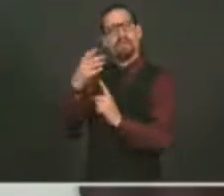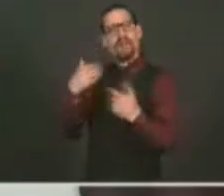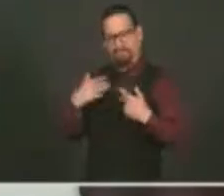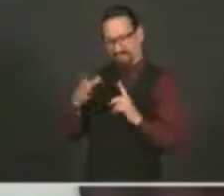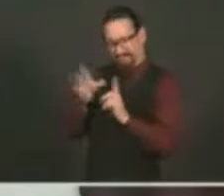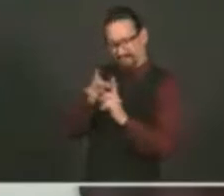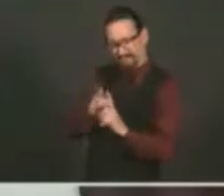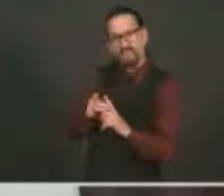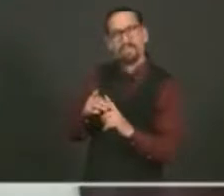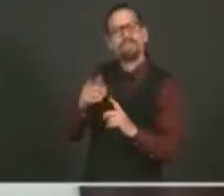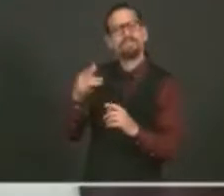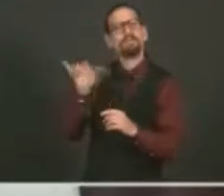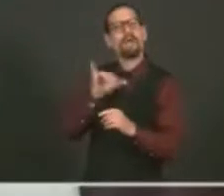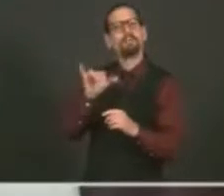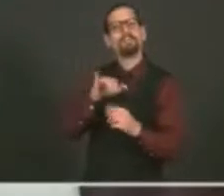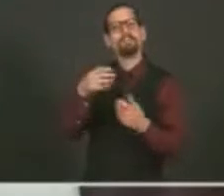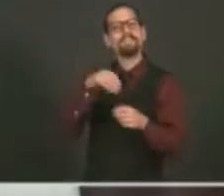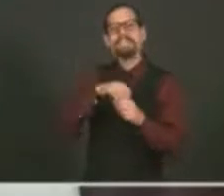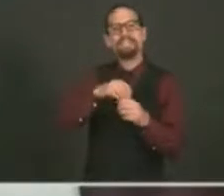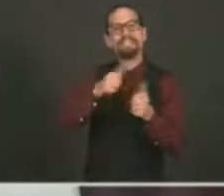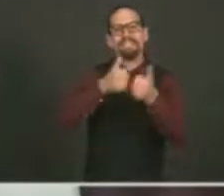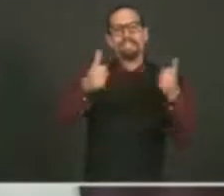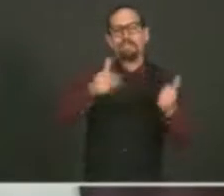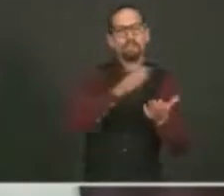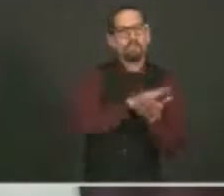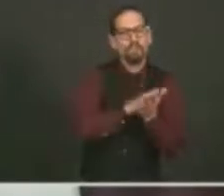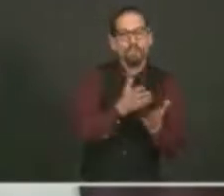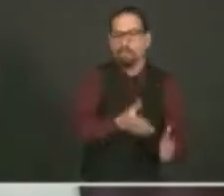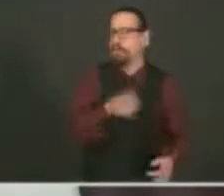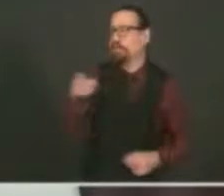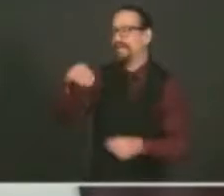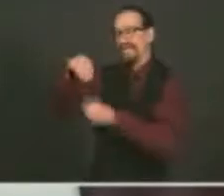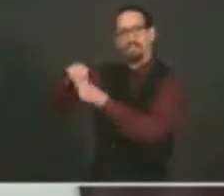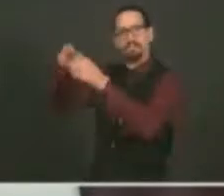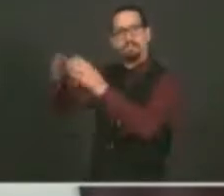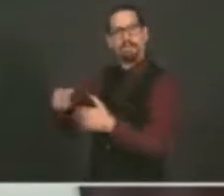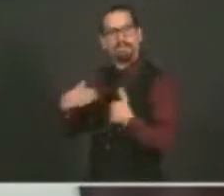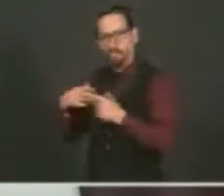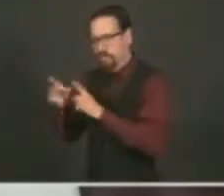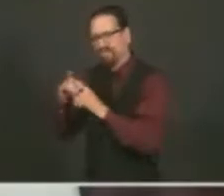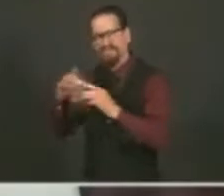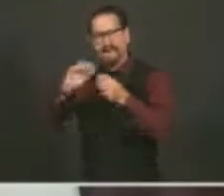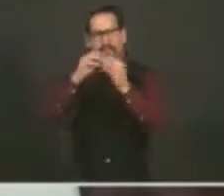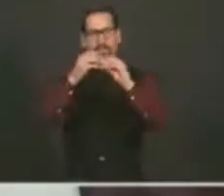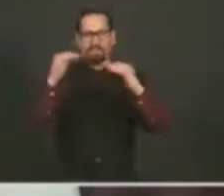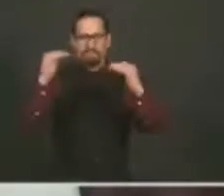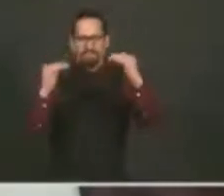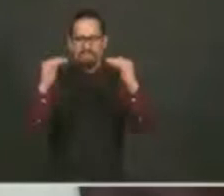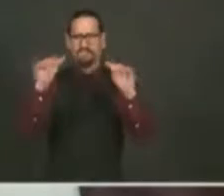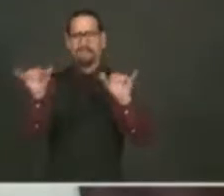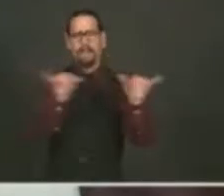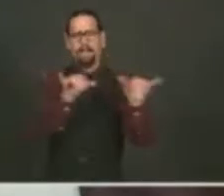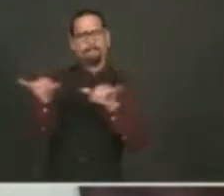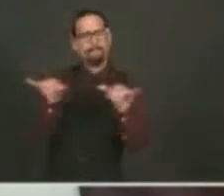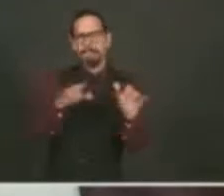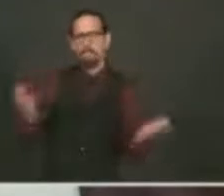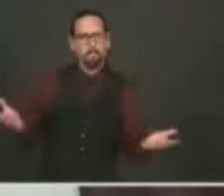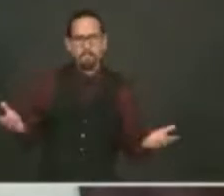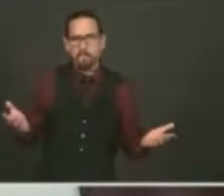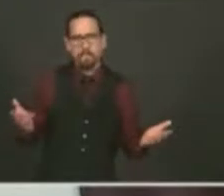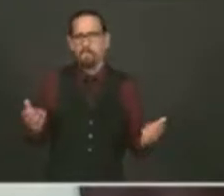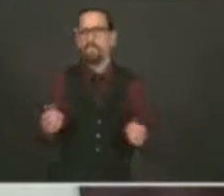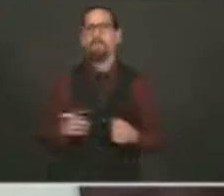as the kids in schools. So it's not like letting the kids learn from home is